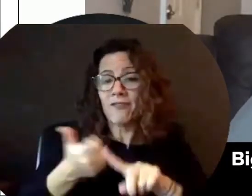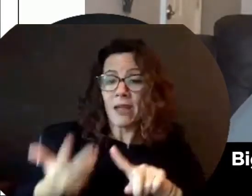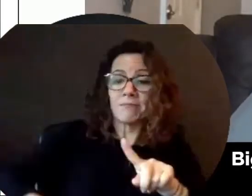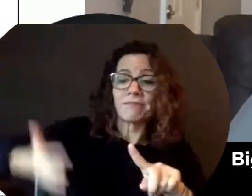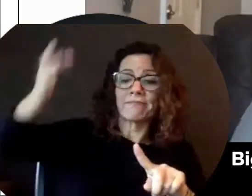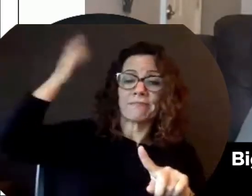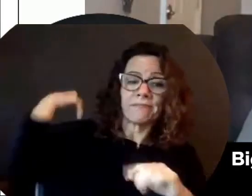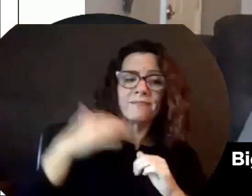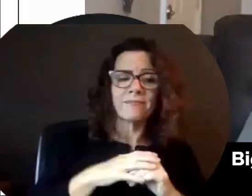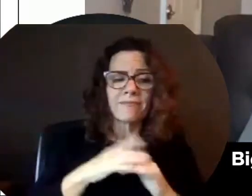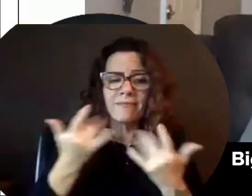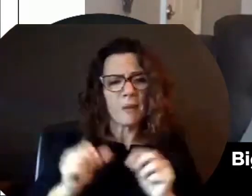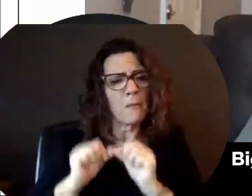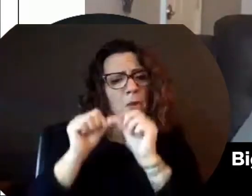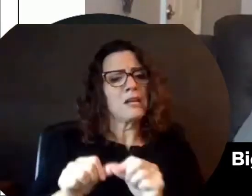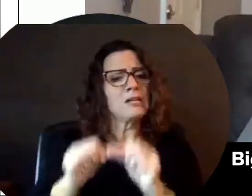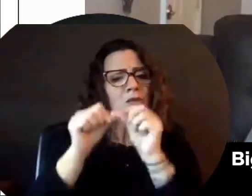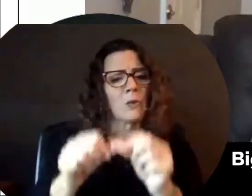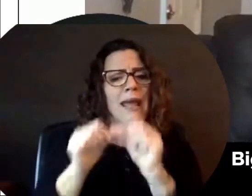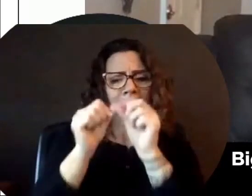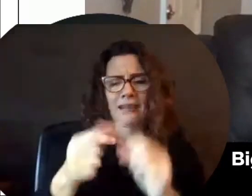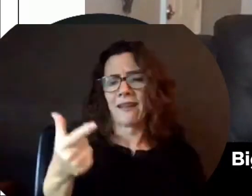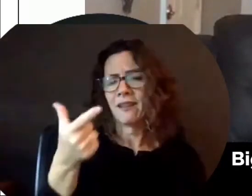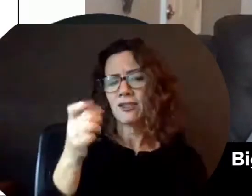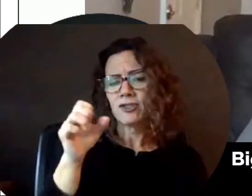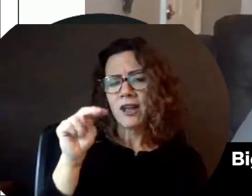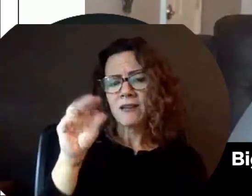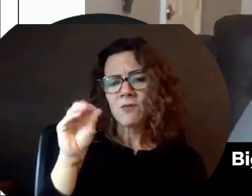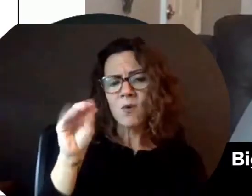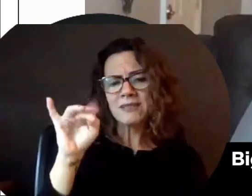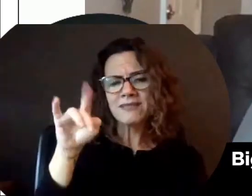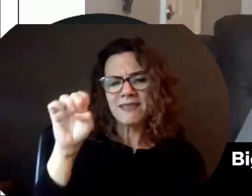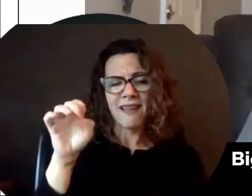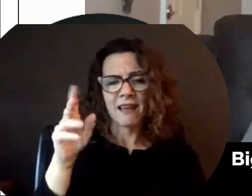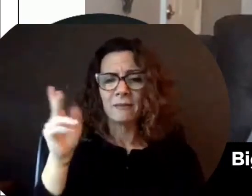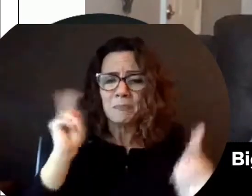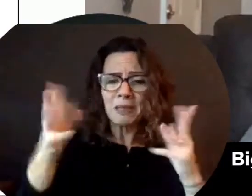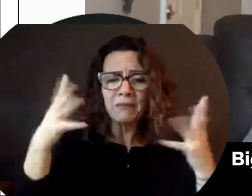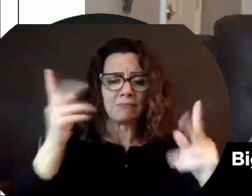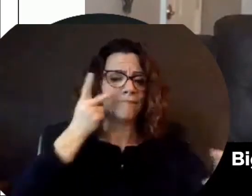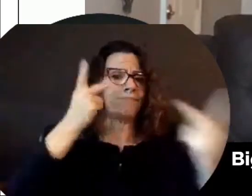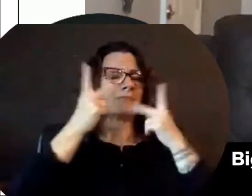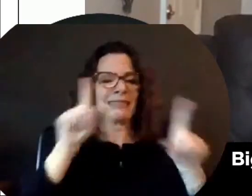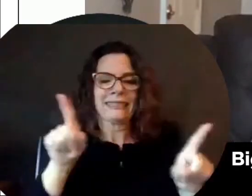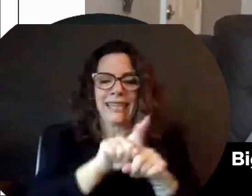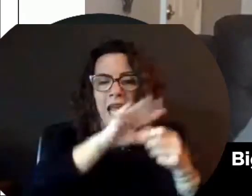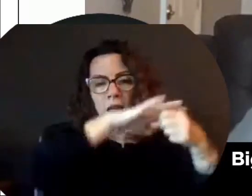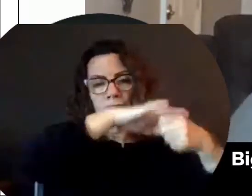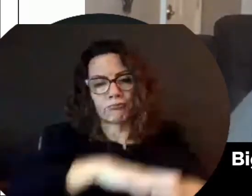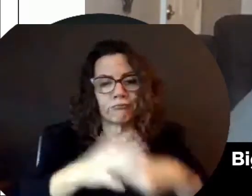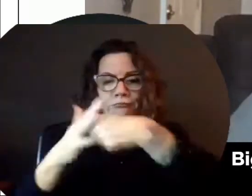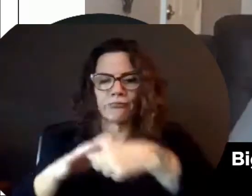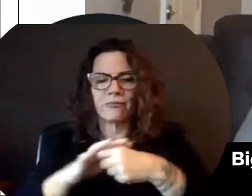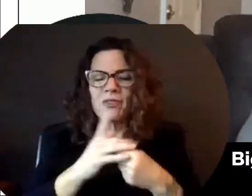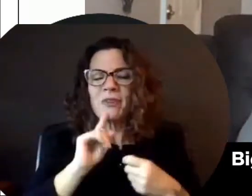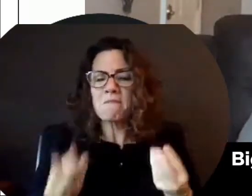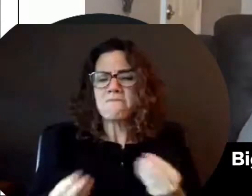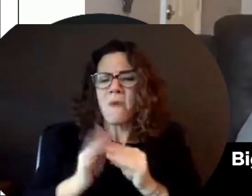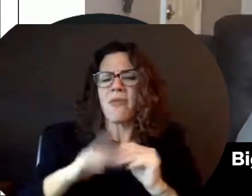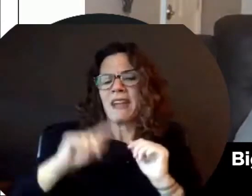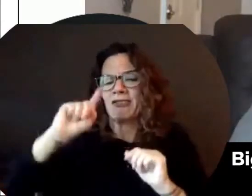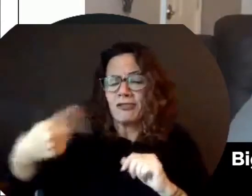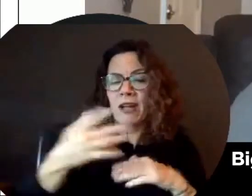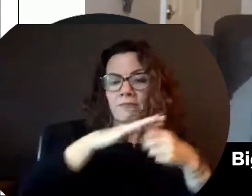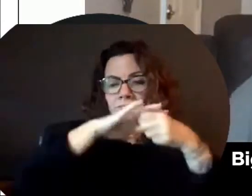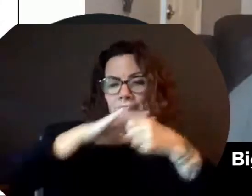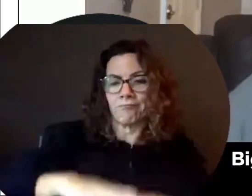periods of time. They're removing children from homes and putting them into juveniles, then send them to the prison industrial complex afterwards. Those things are literally